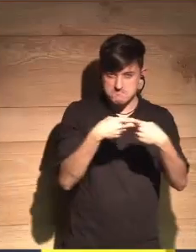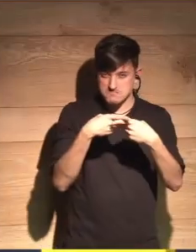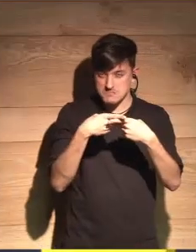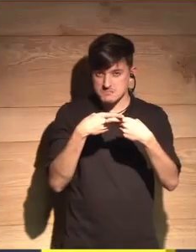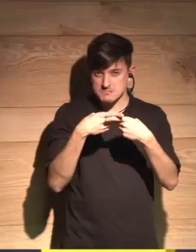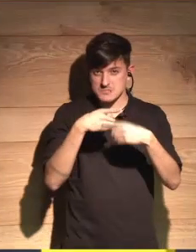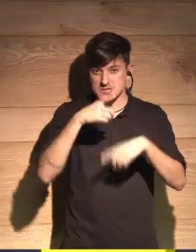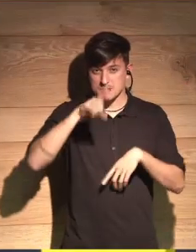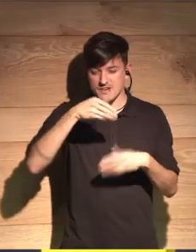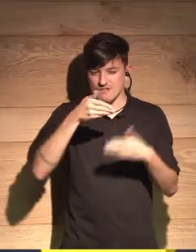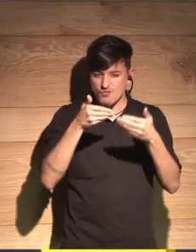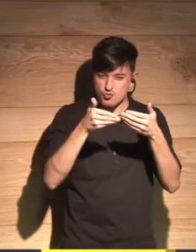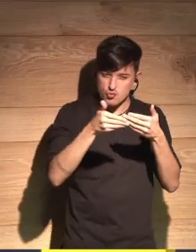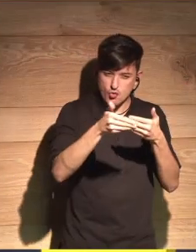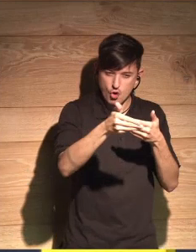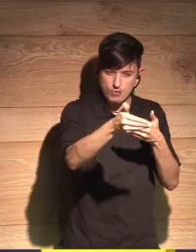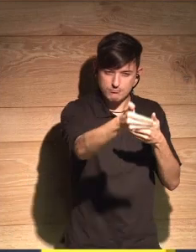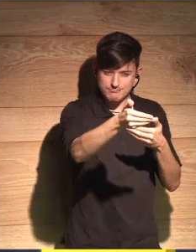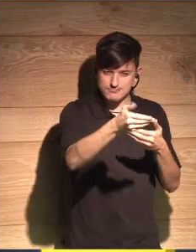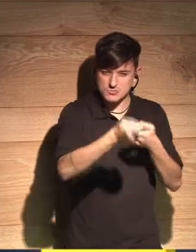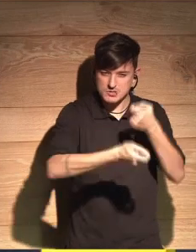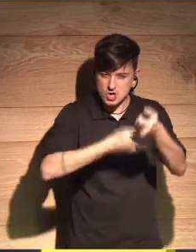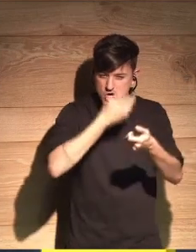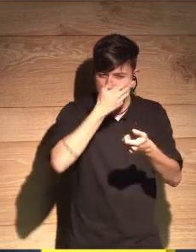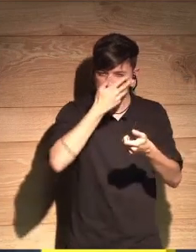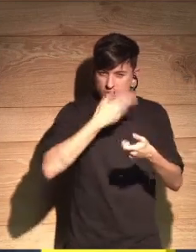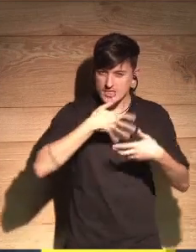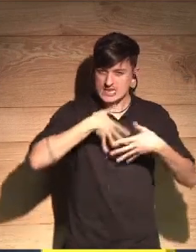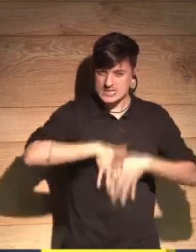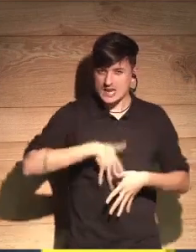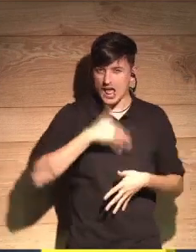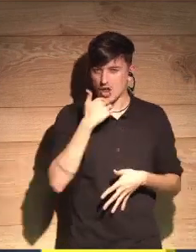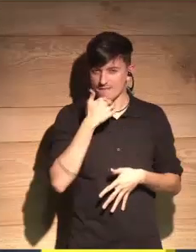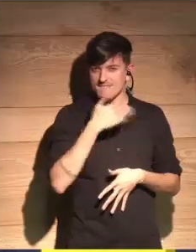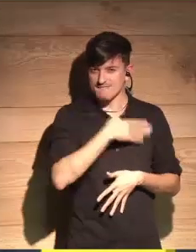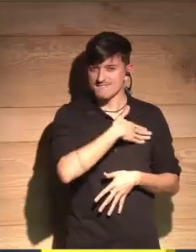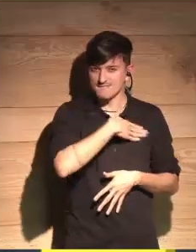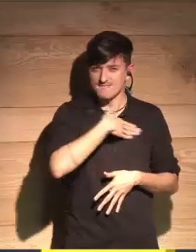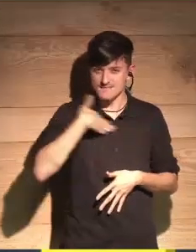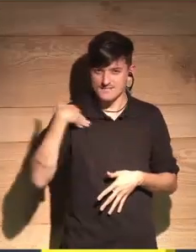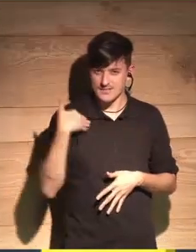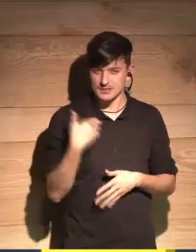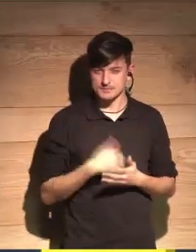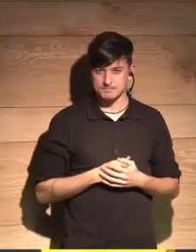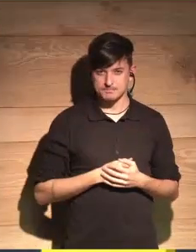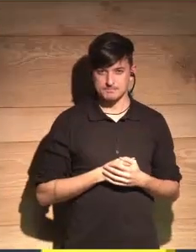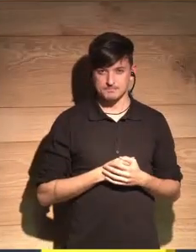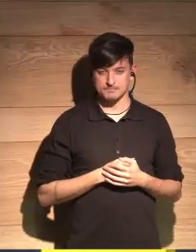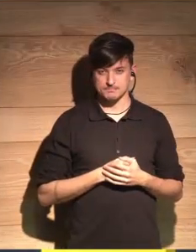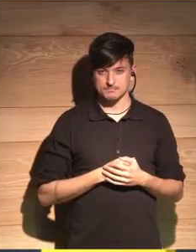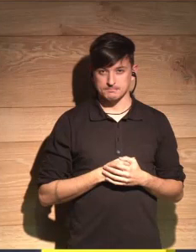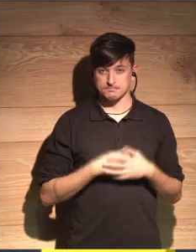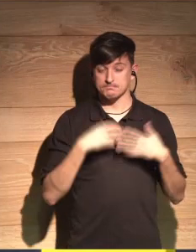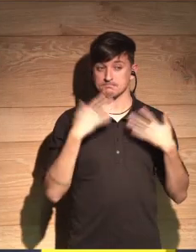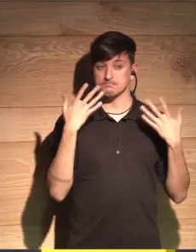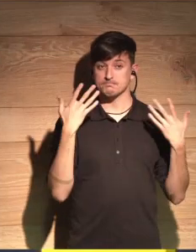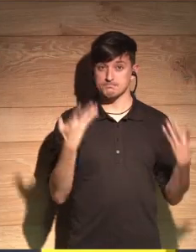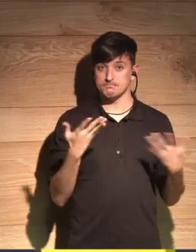and drawing a future that is desirable. We're sure of that. It's far away from